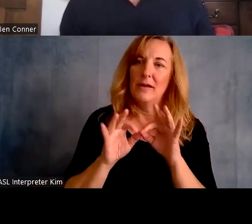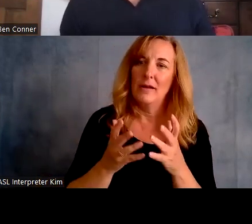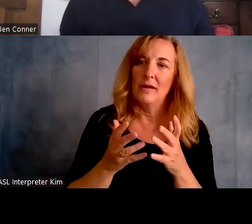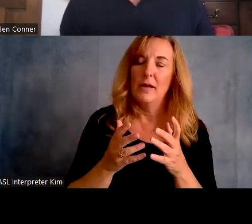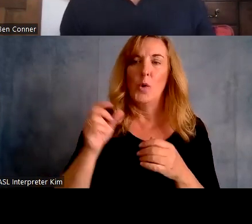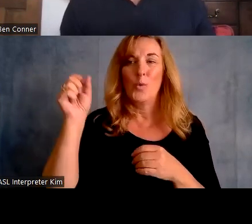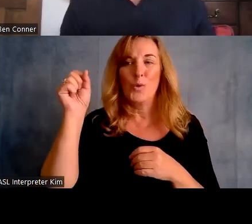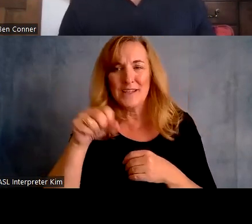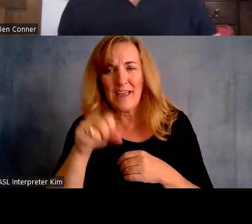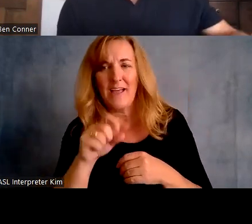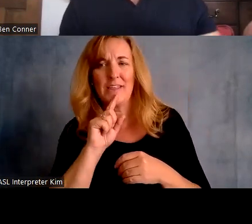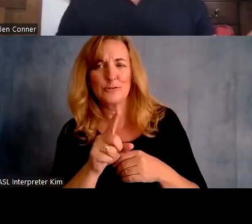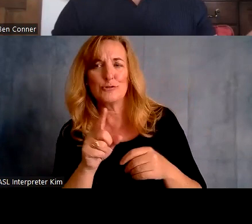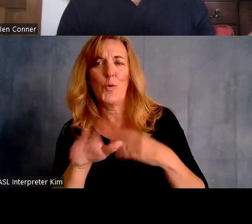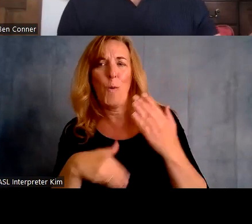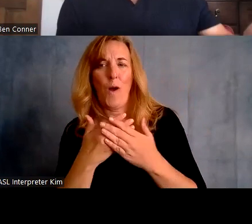aren't being